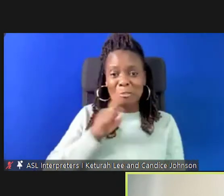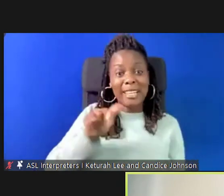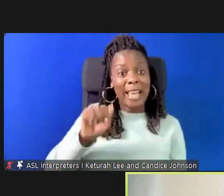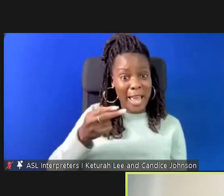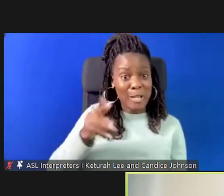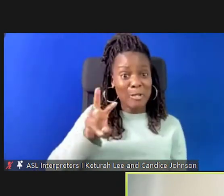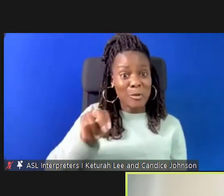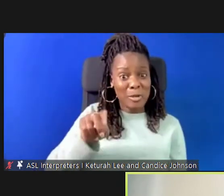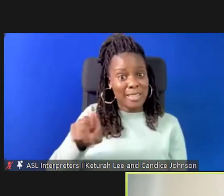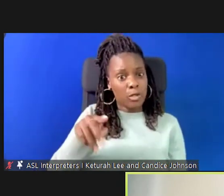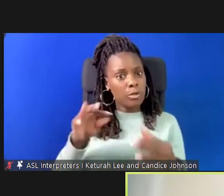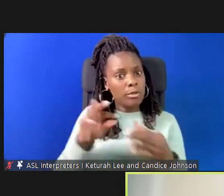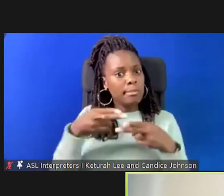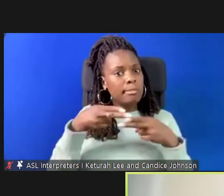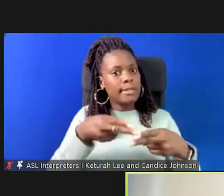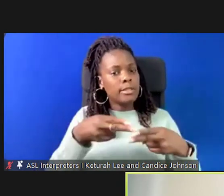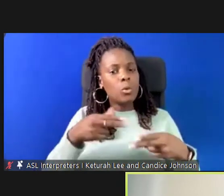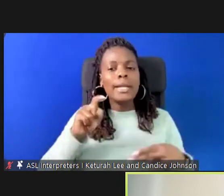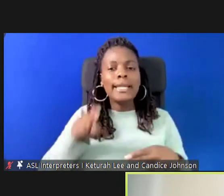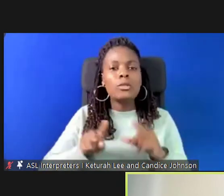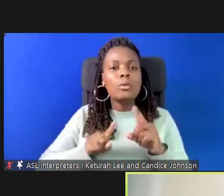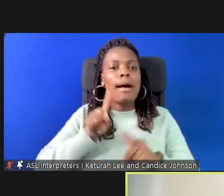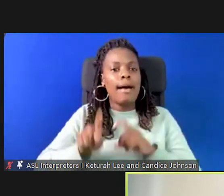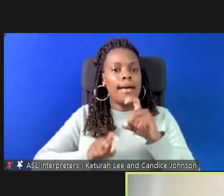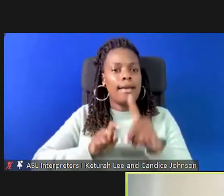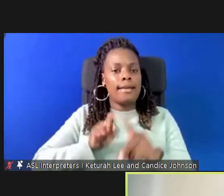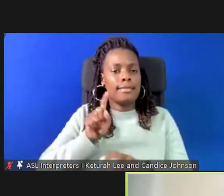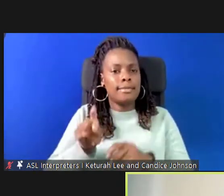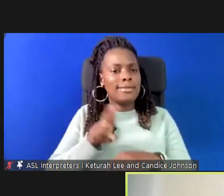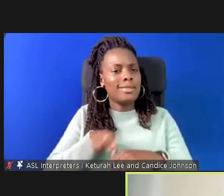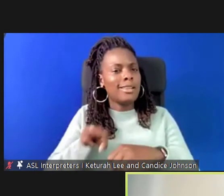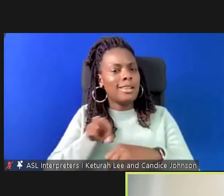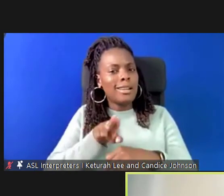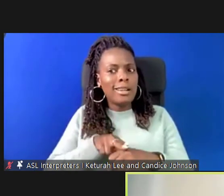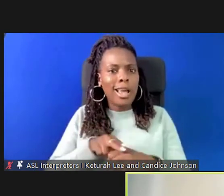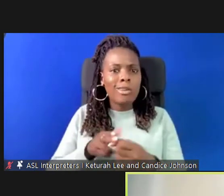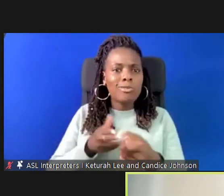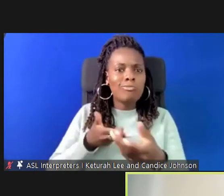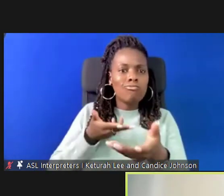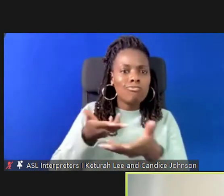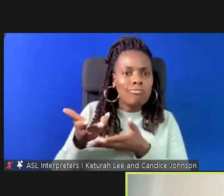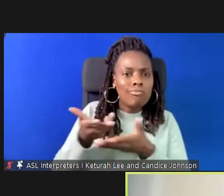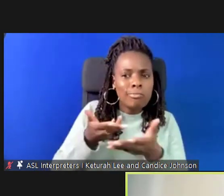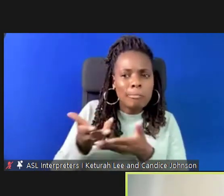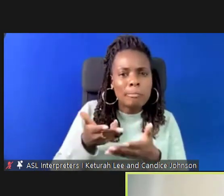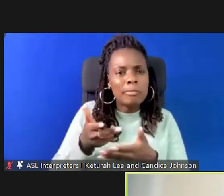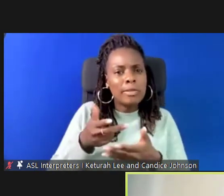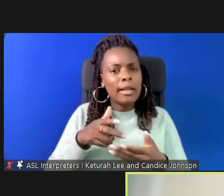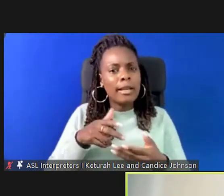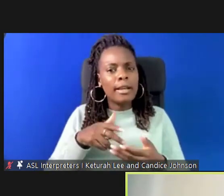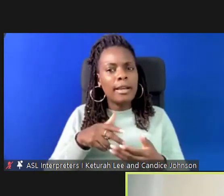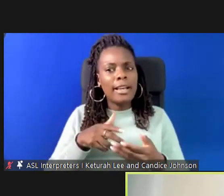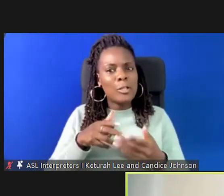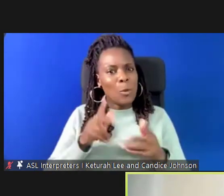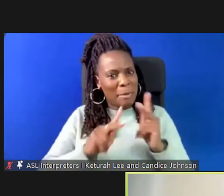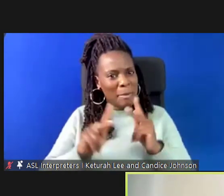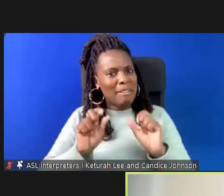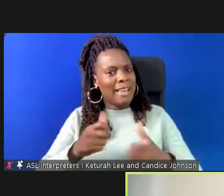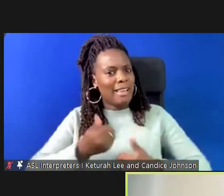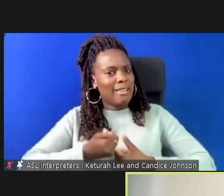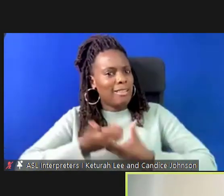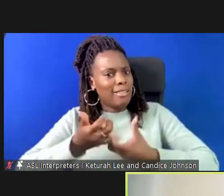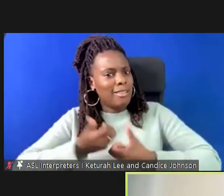asking these questions, natural ways for people to open the conversation. Most clinicians